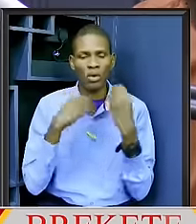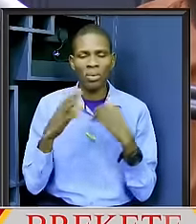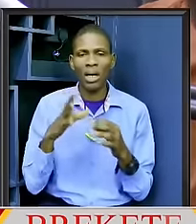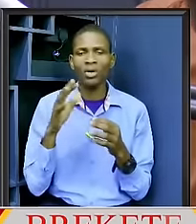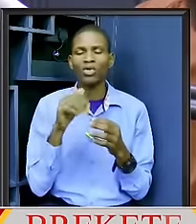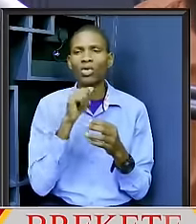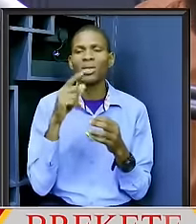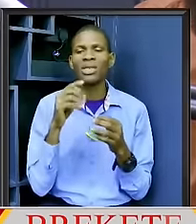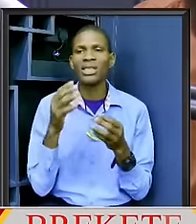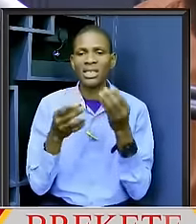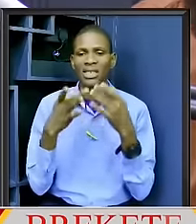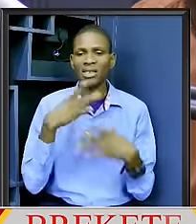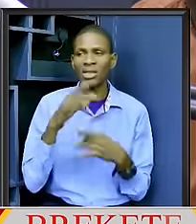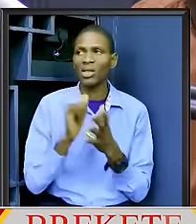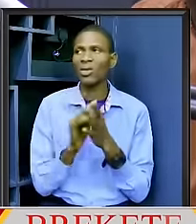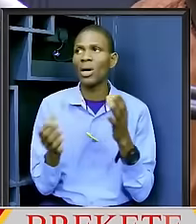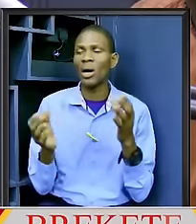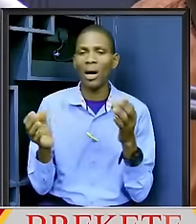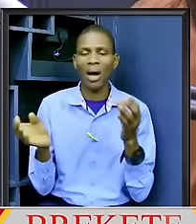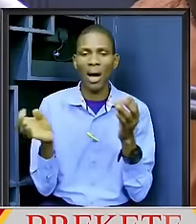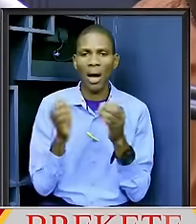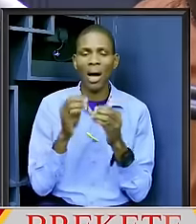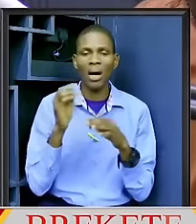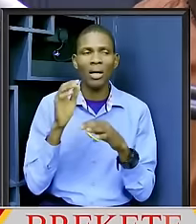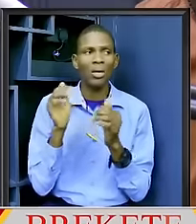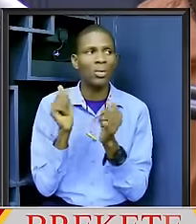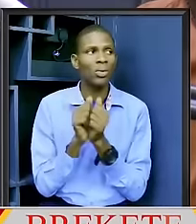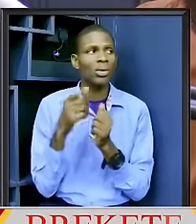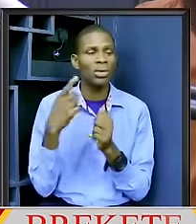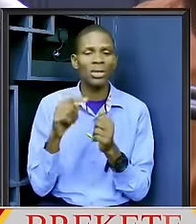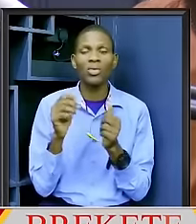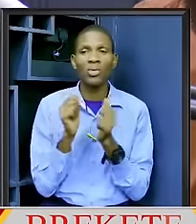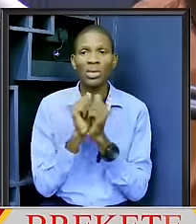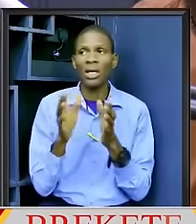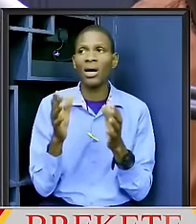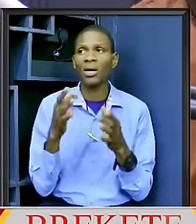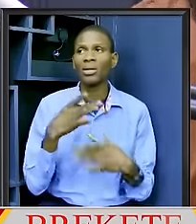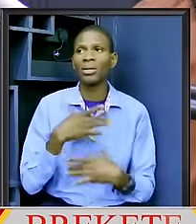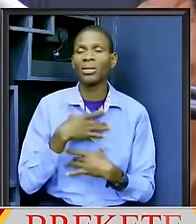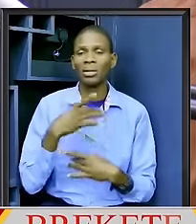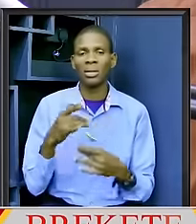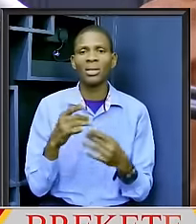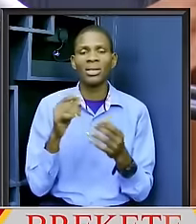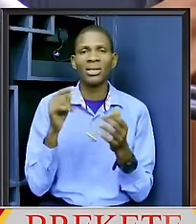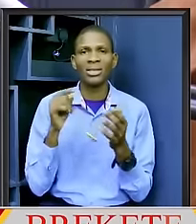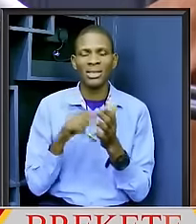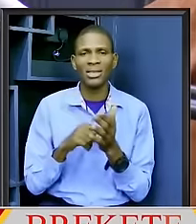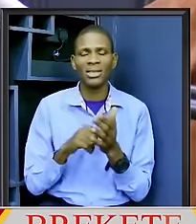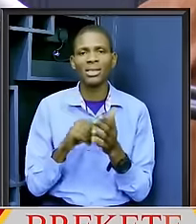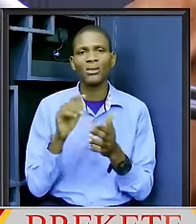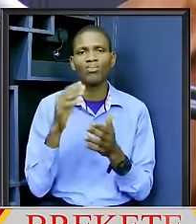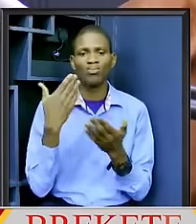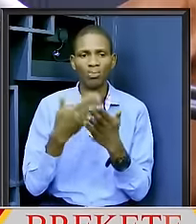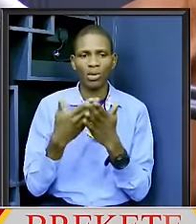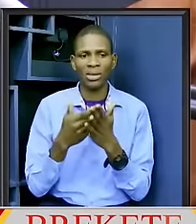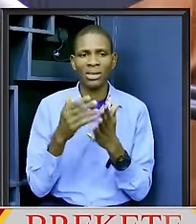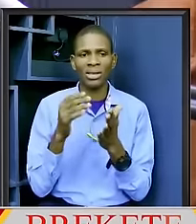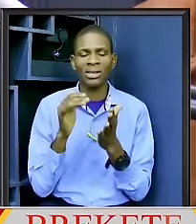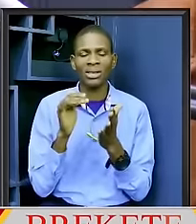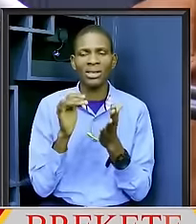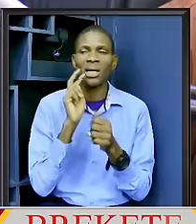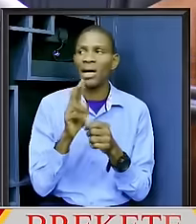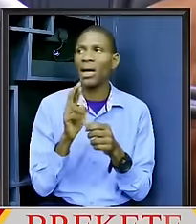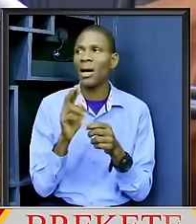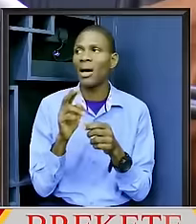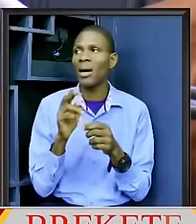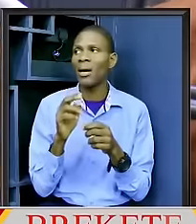interest we will not add on top of the money. No. Without interest. this na money way day for her